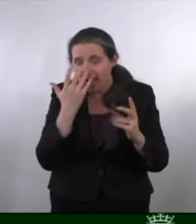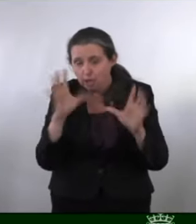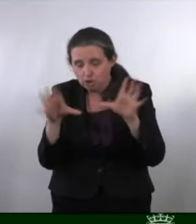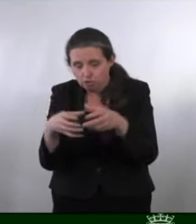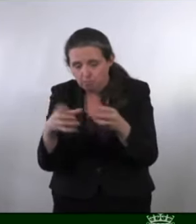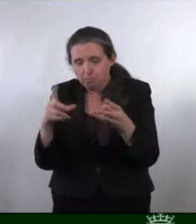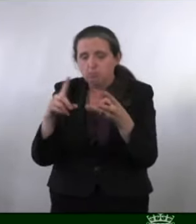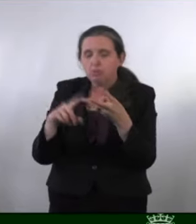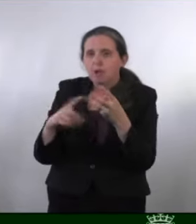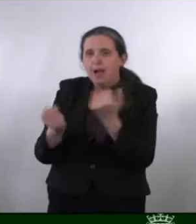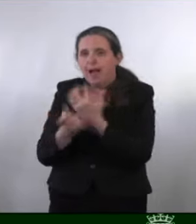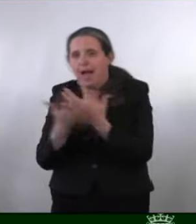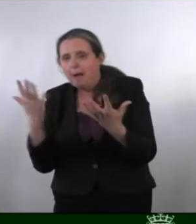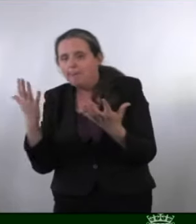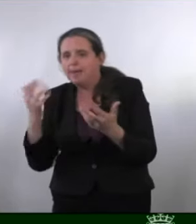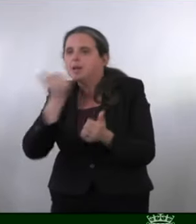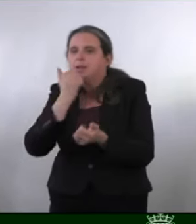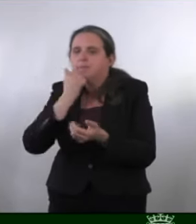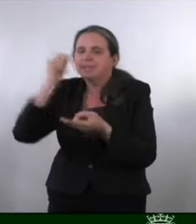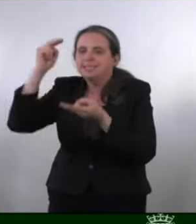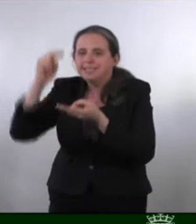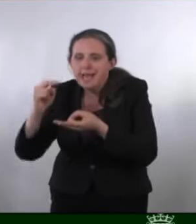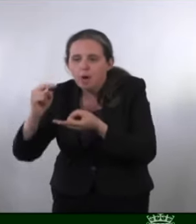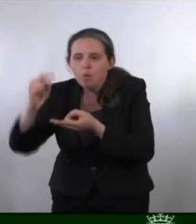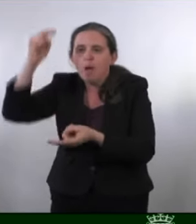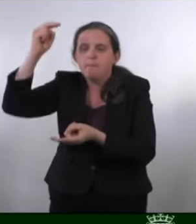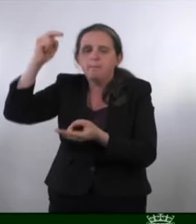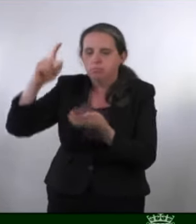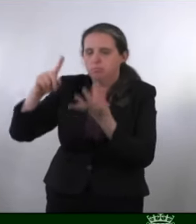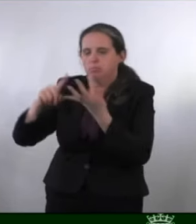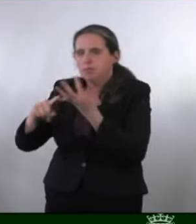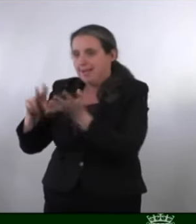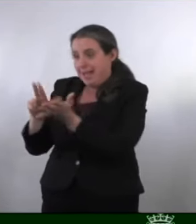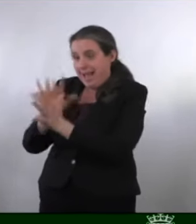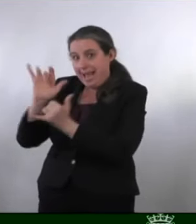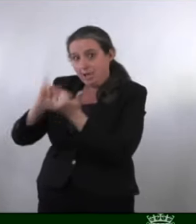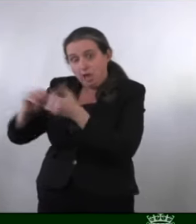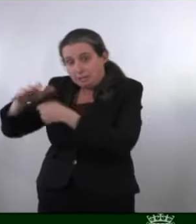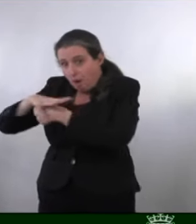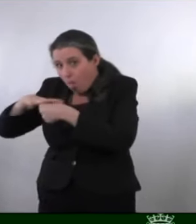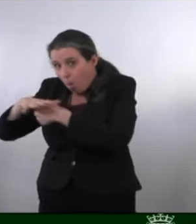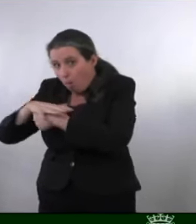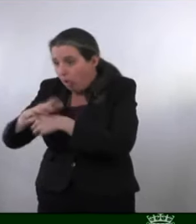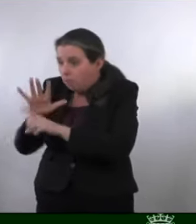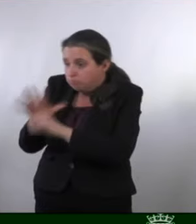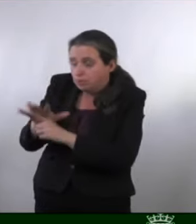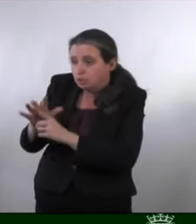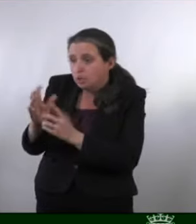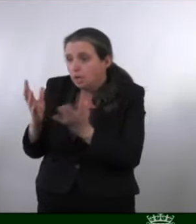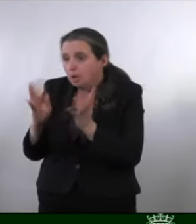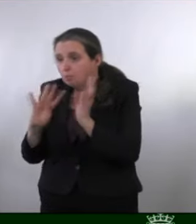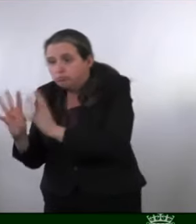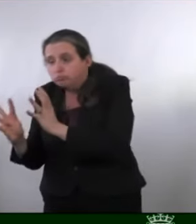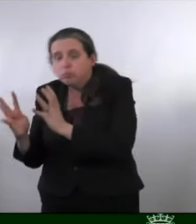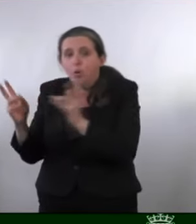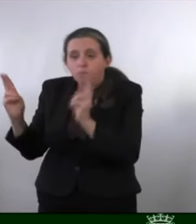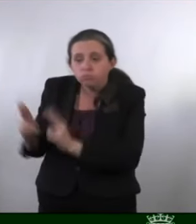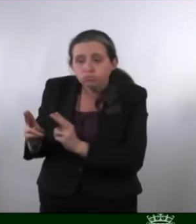falling, positivity rates and pressure on the NHS. So those are some of the criteria that we will use.